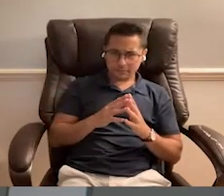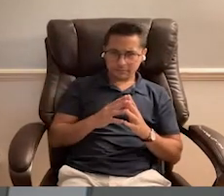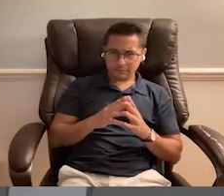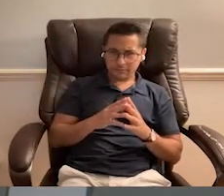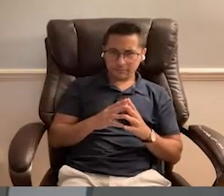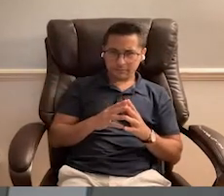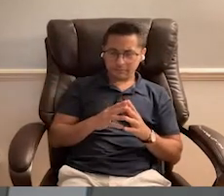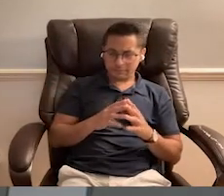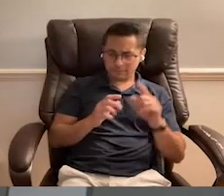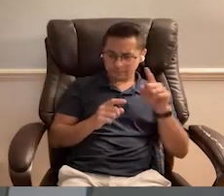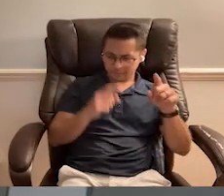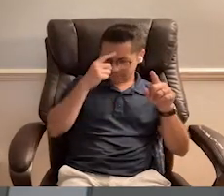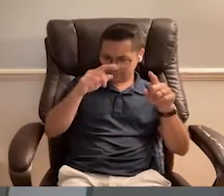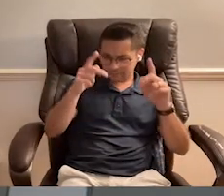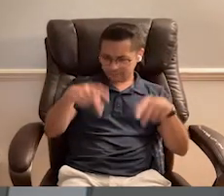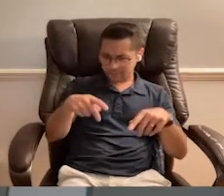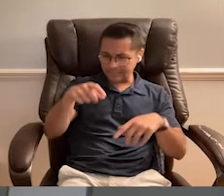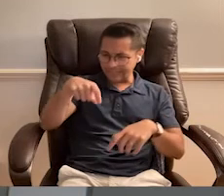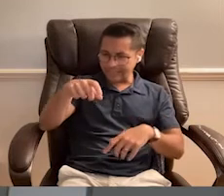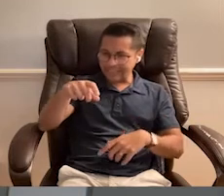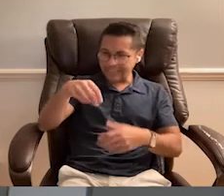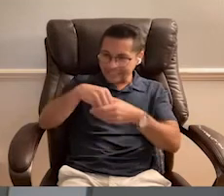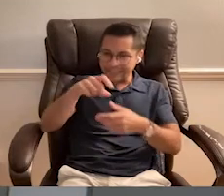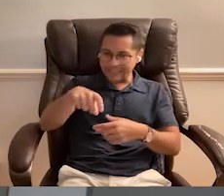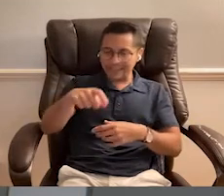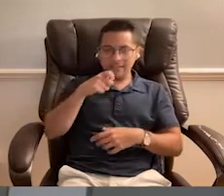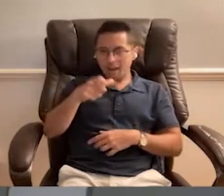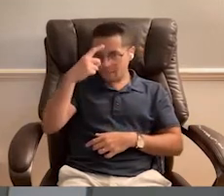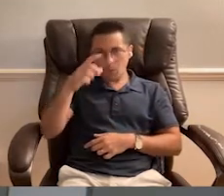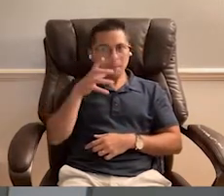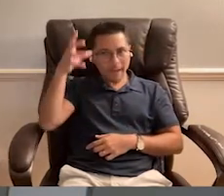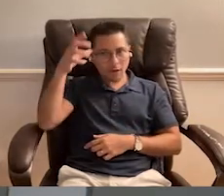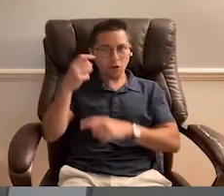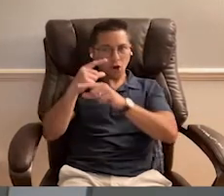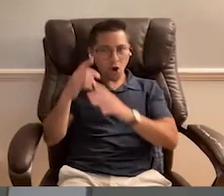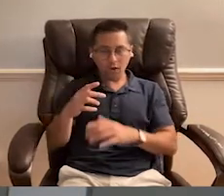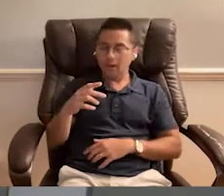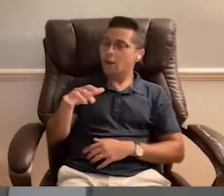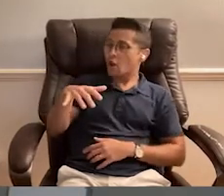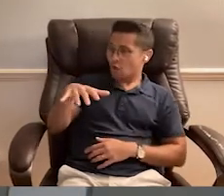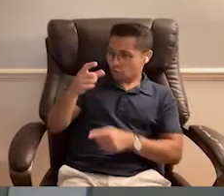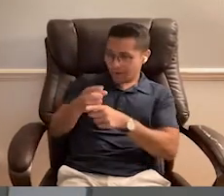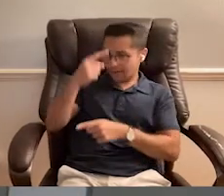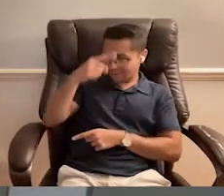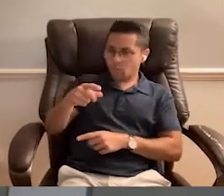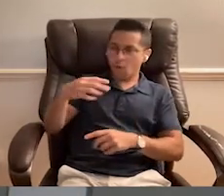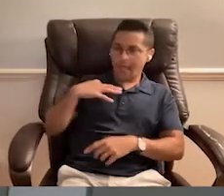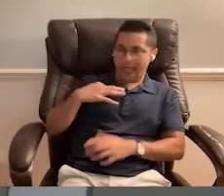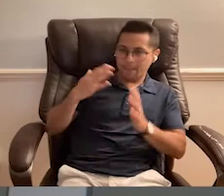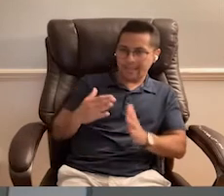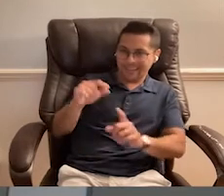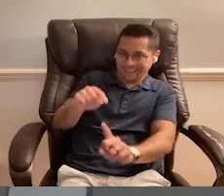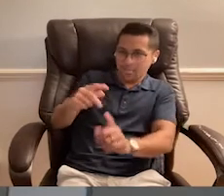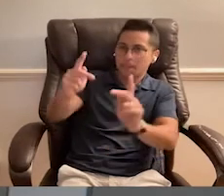Third question, we'll actually speak to clarification. This is for the person in need. This is not for the parent or guardian. Correct, it's